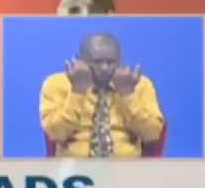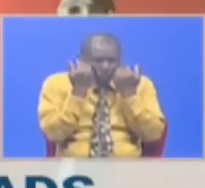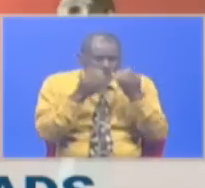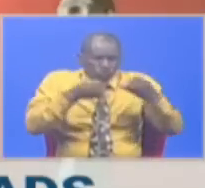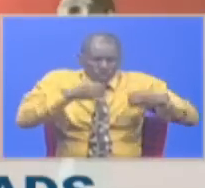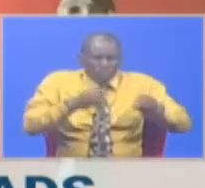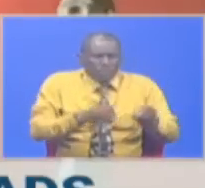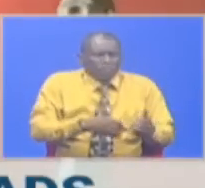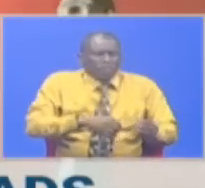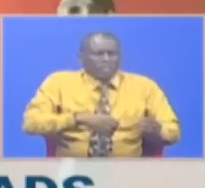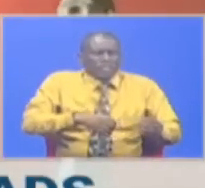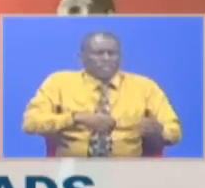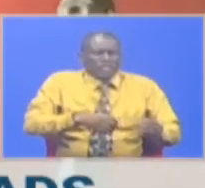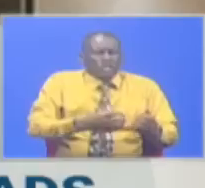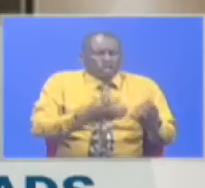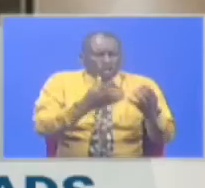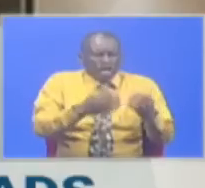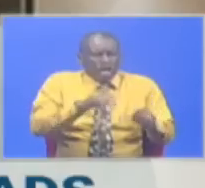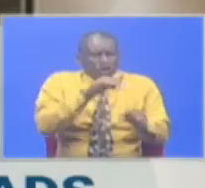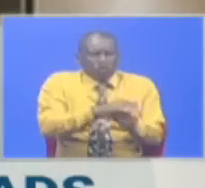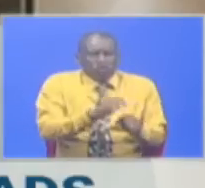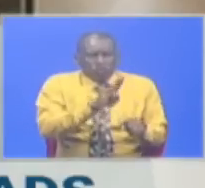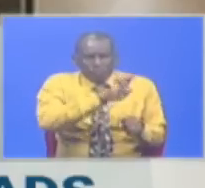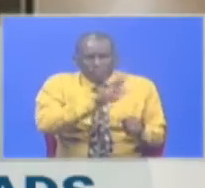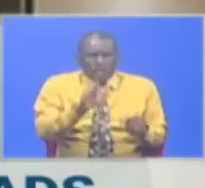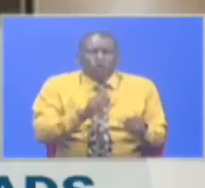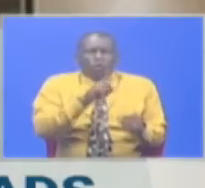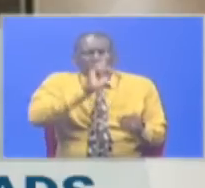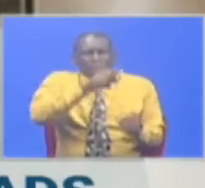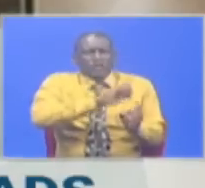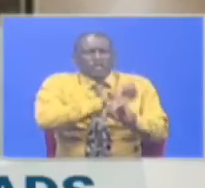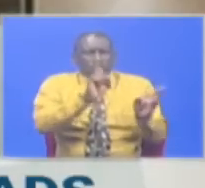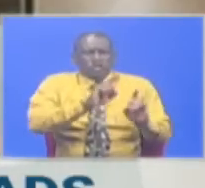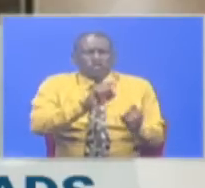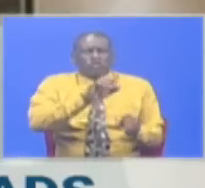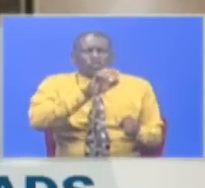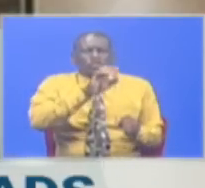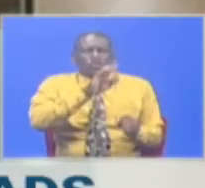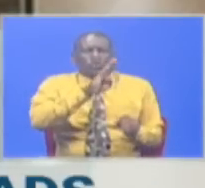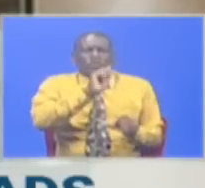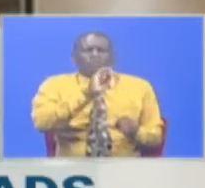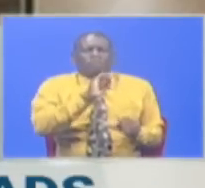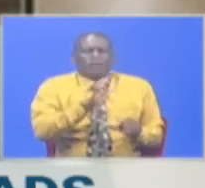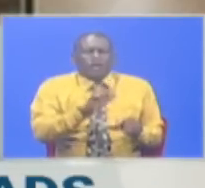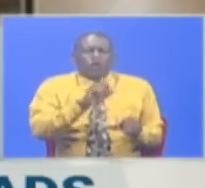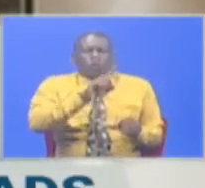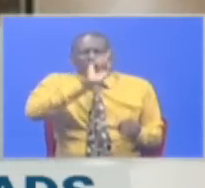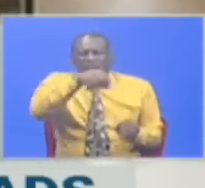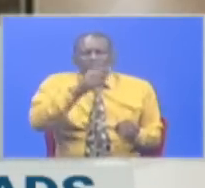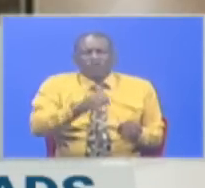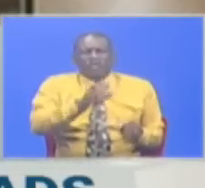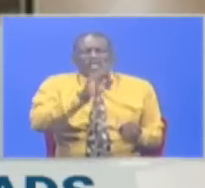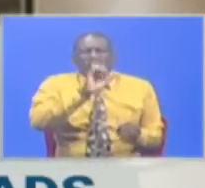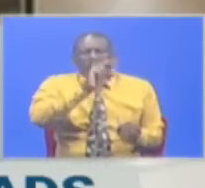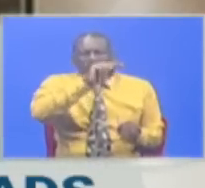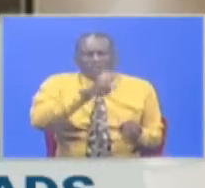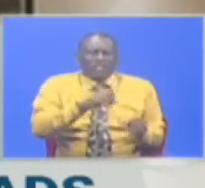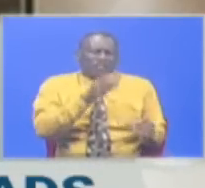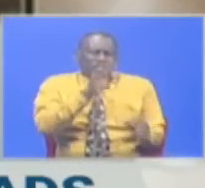bails? $1 million is not bail. $1 million is fine once you have been tried and you've been found